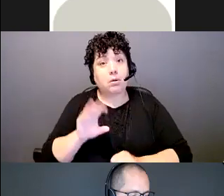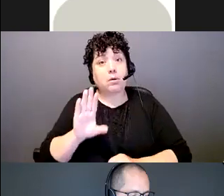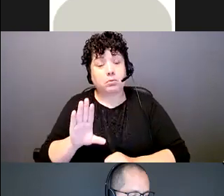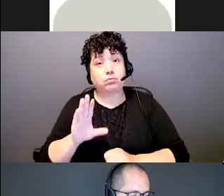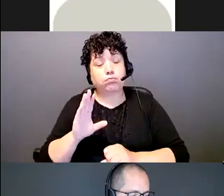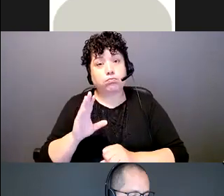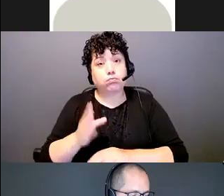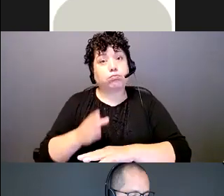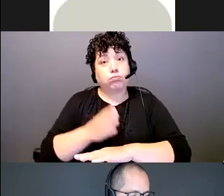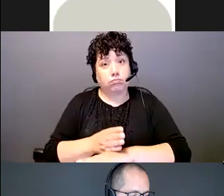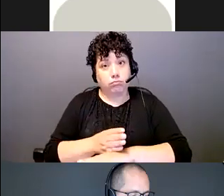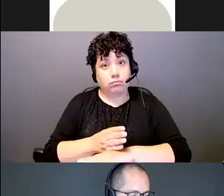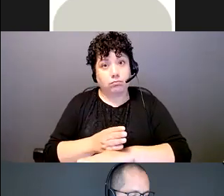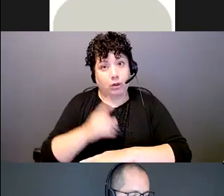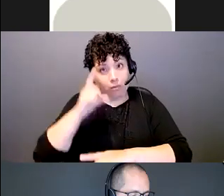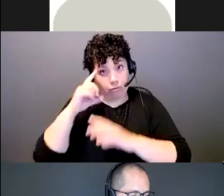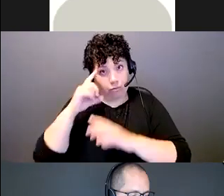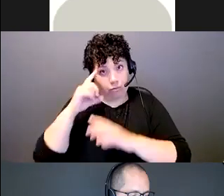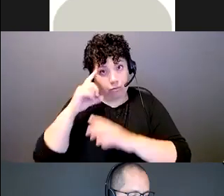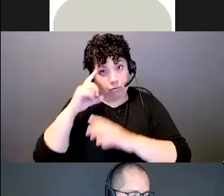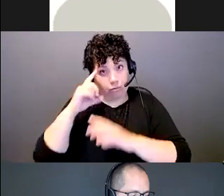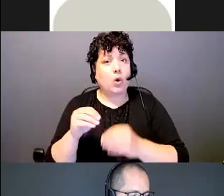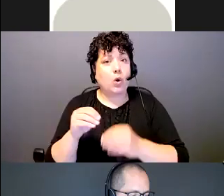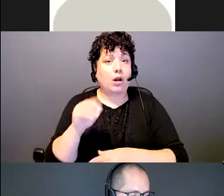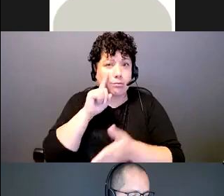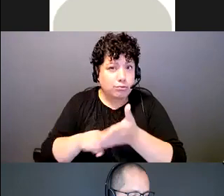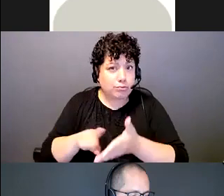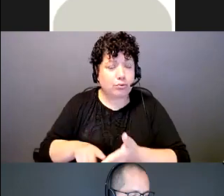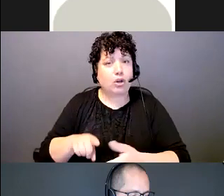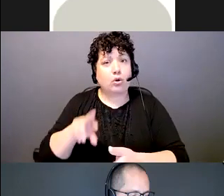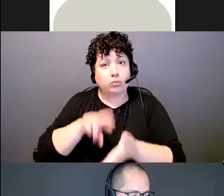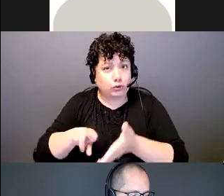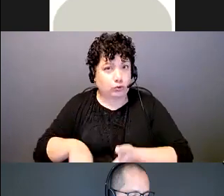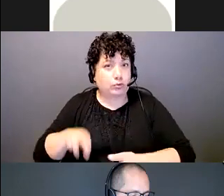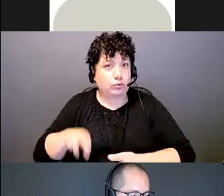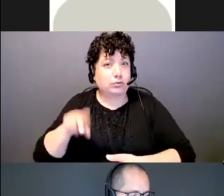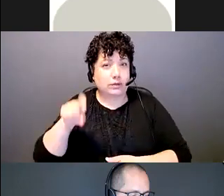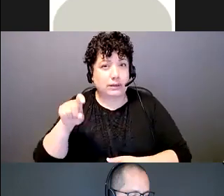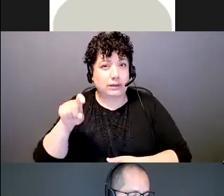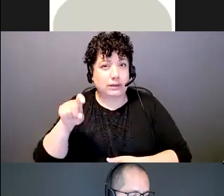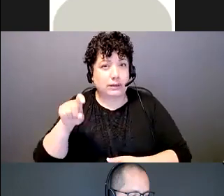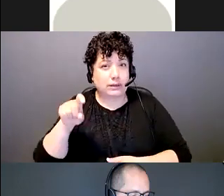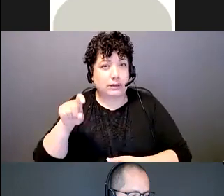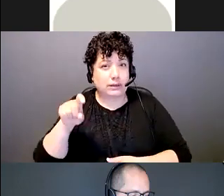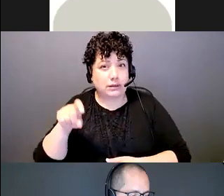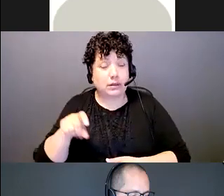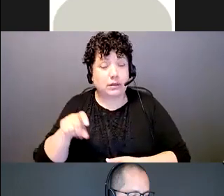have more research in this area. But the cognitive decline has